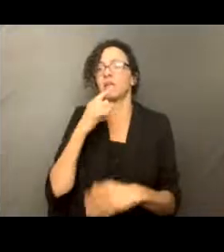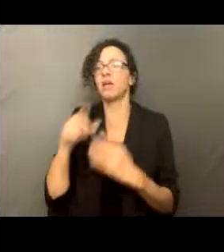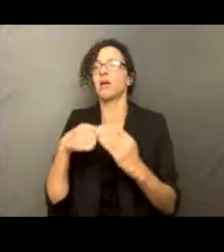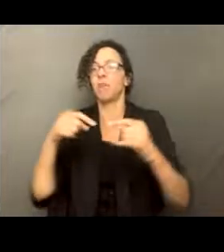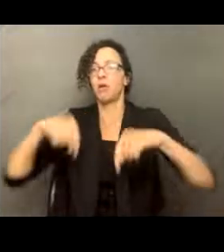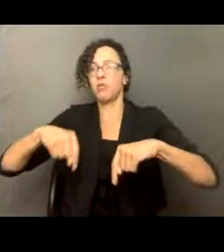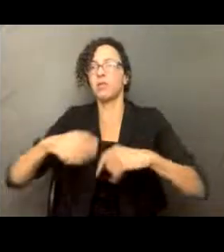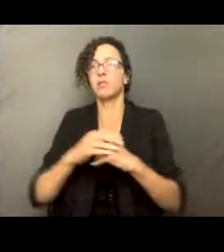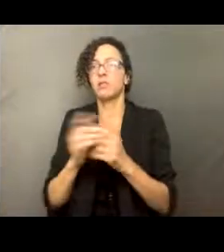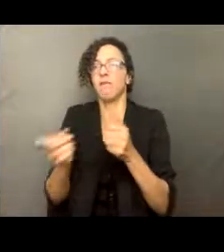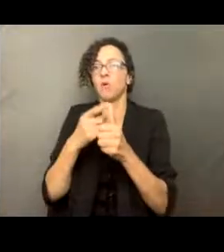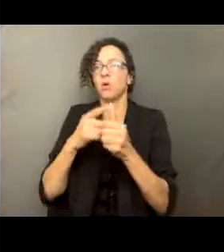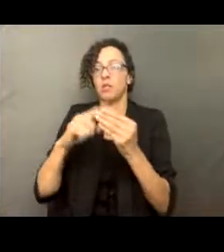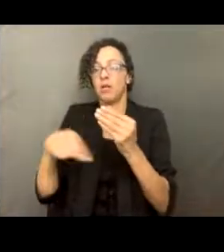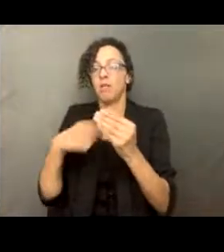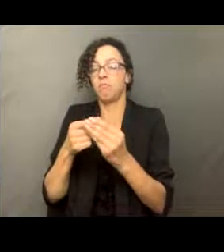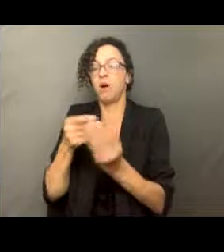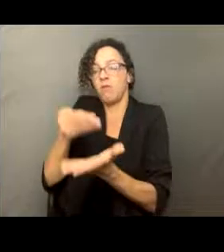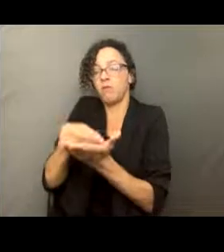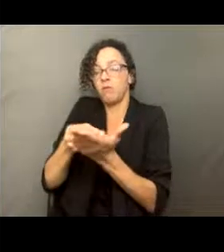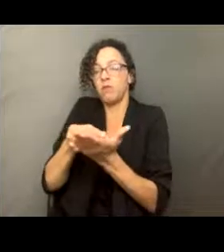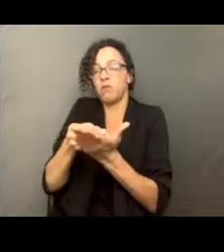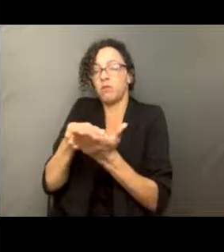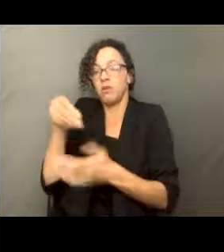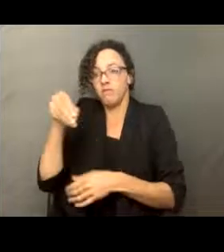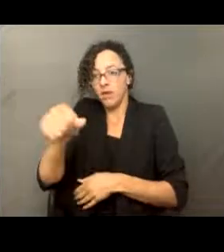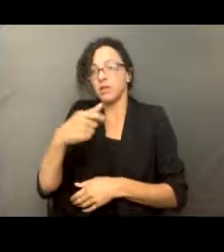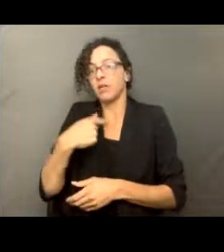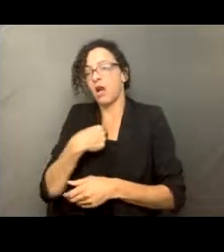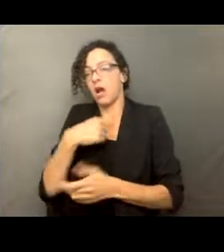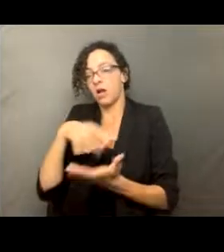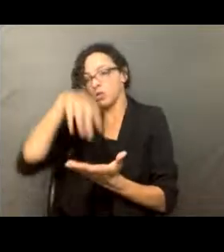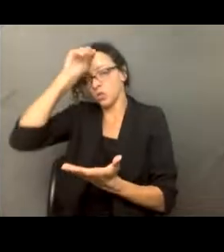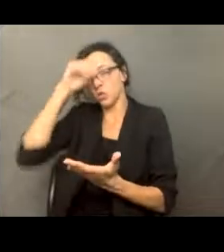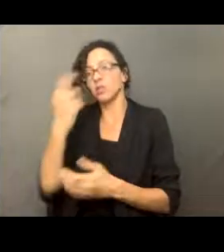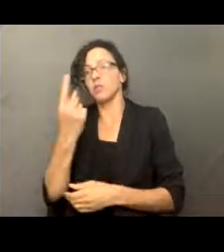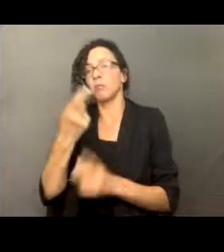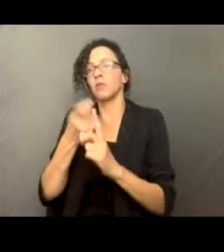the funding, you know, I learned something from Secretary Omashakin this morning, and that is the executive order